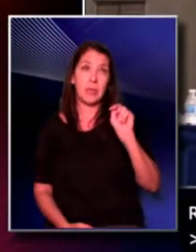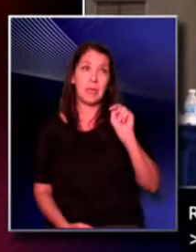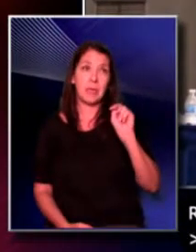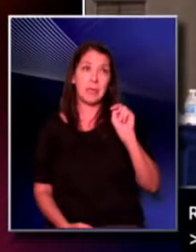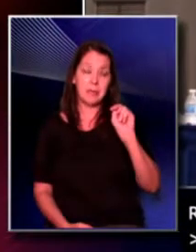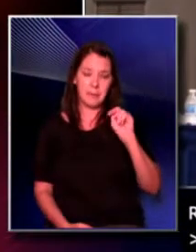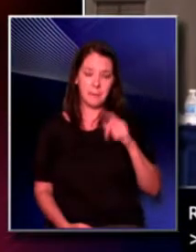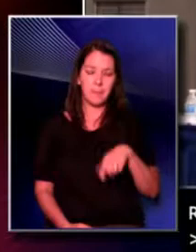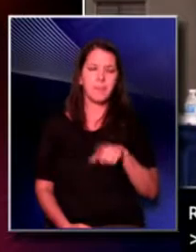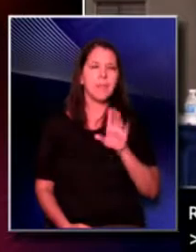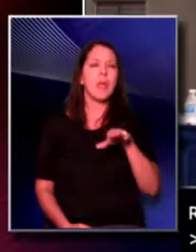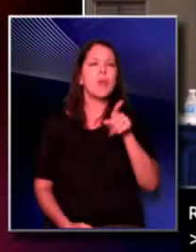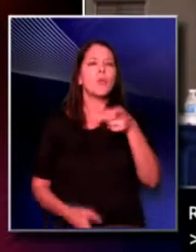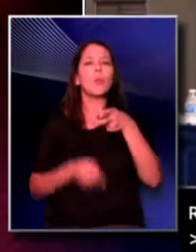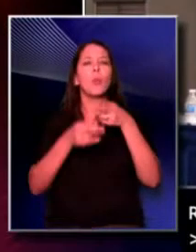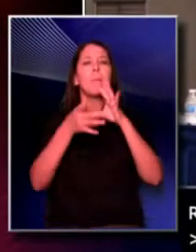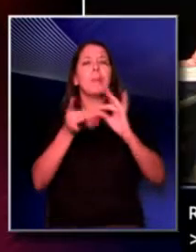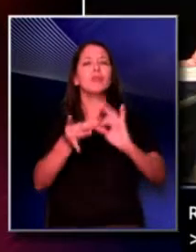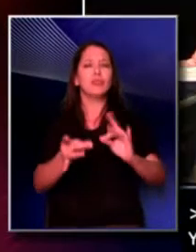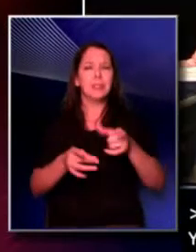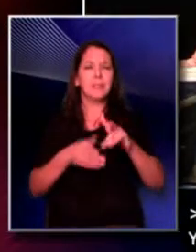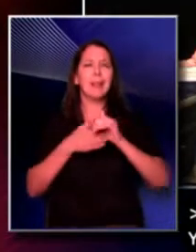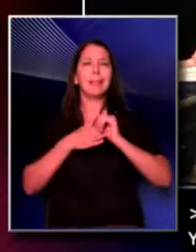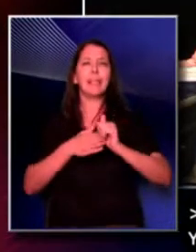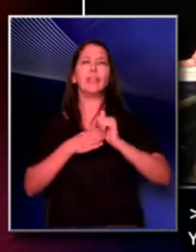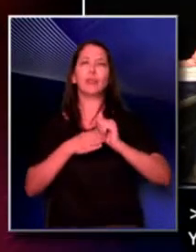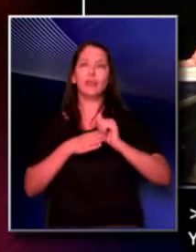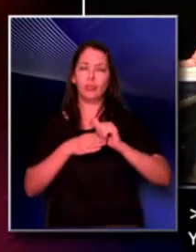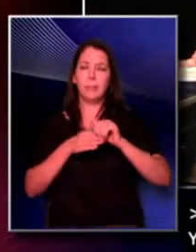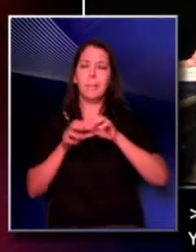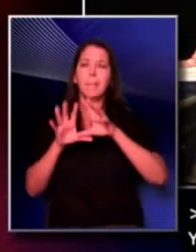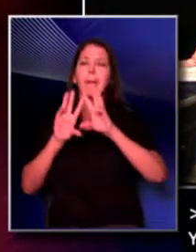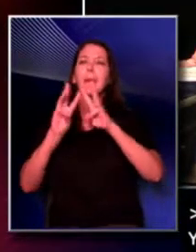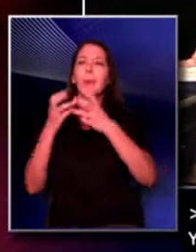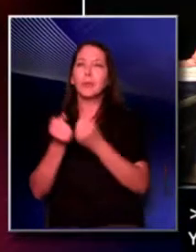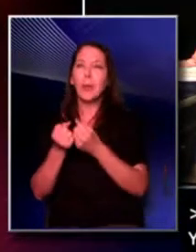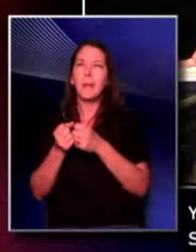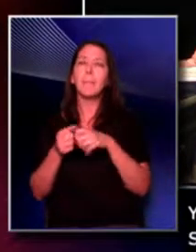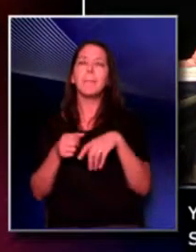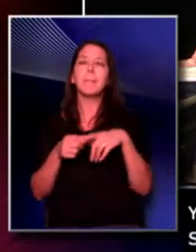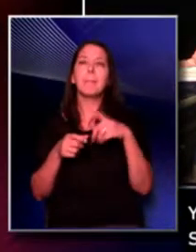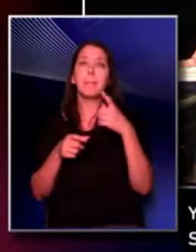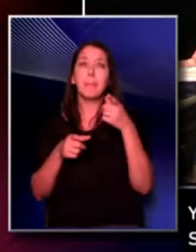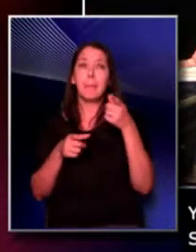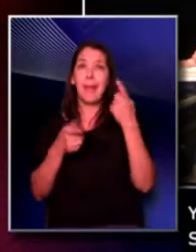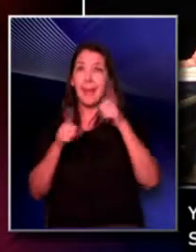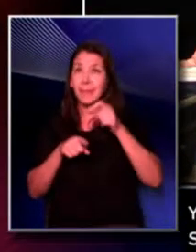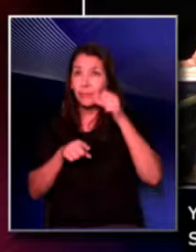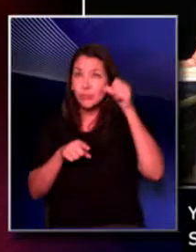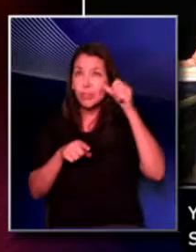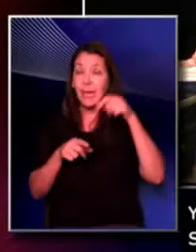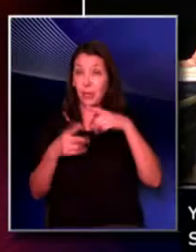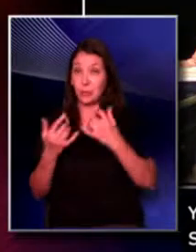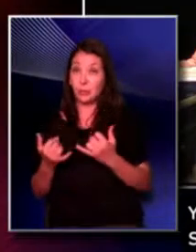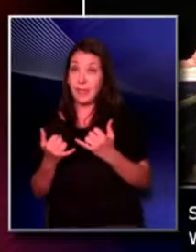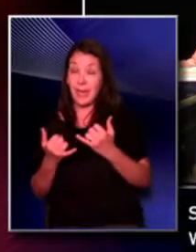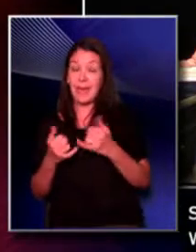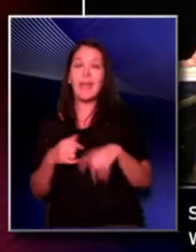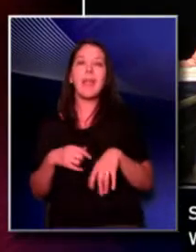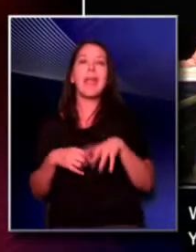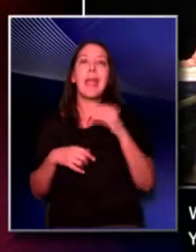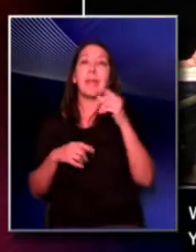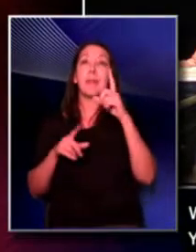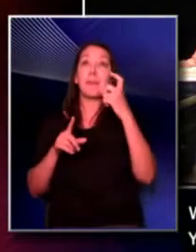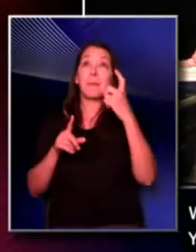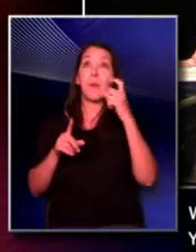Annette, you mentioned the leadership seminars that went on, I guess, yesterday and today? Mhm. And there's another